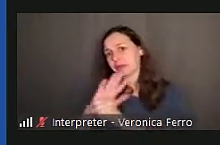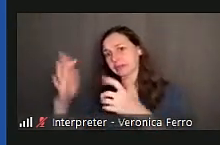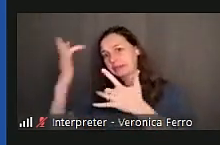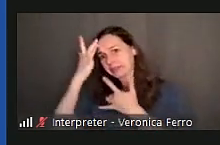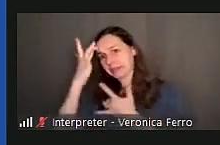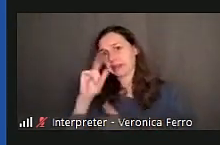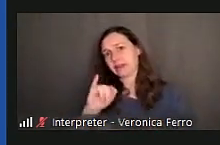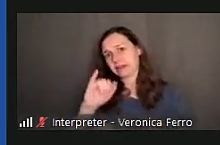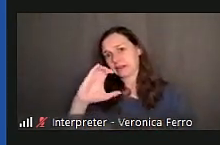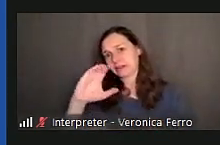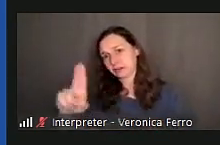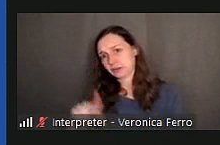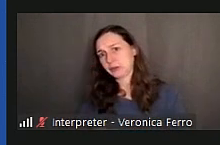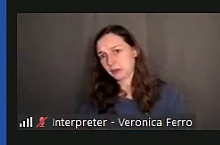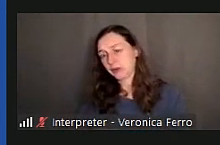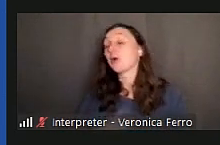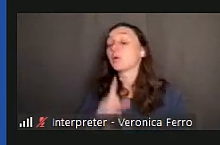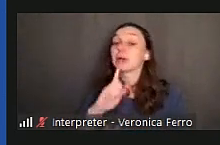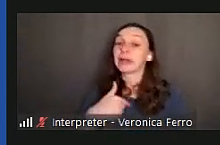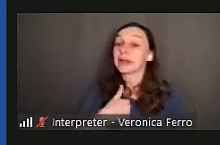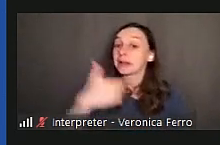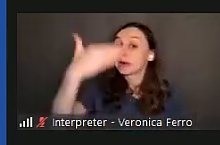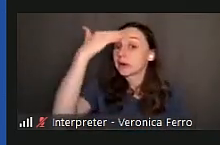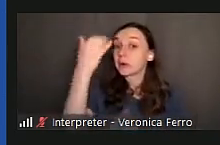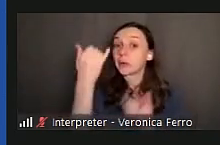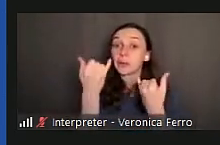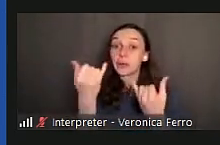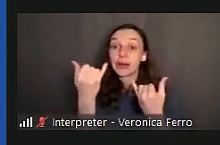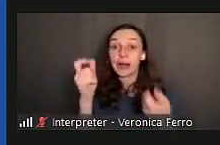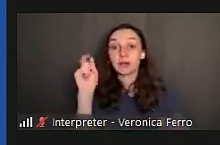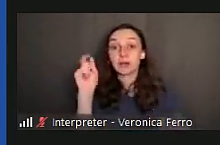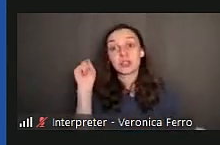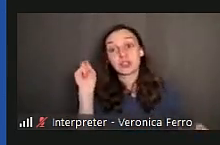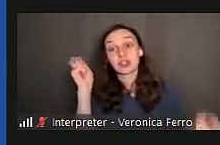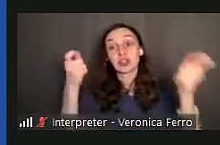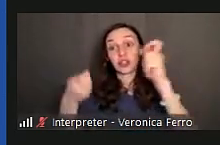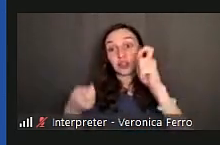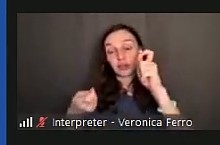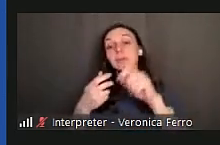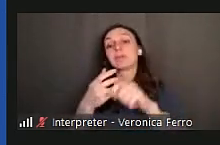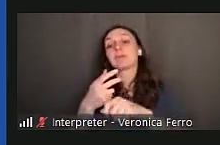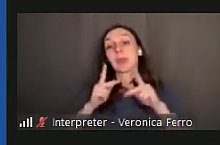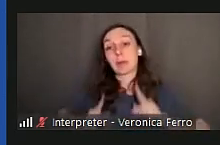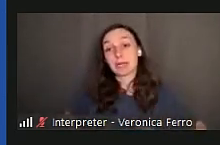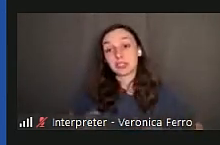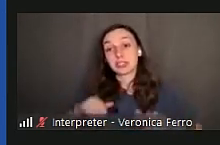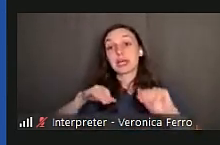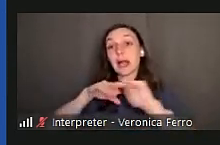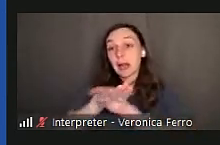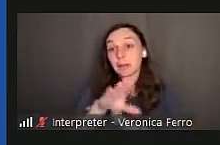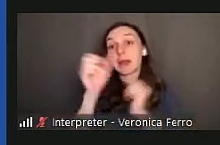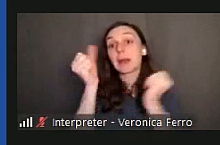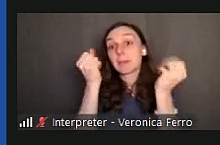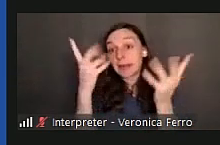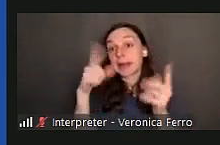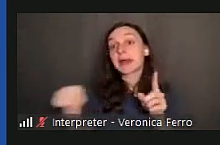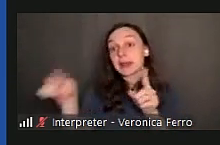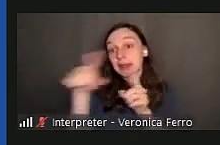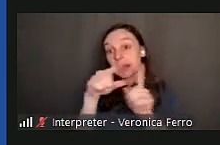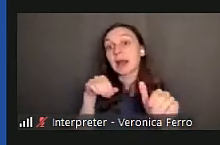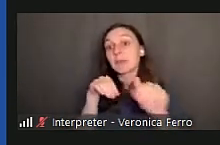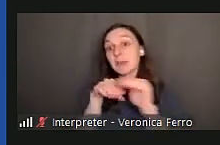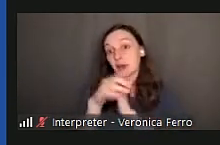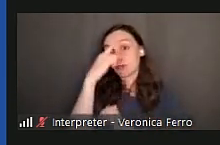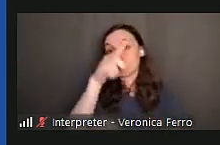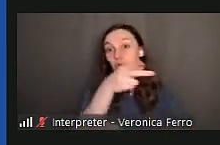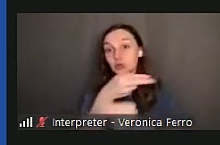a significant amount of churn right now. Patients come in, many of them are admitted for a short period of